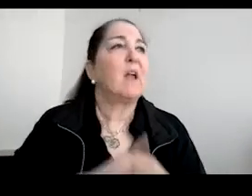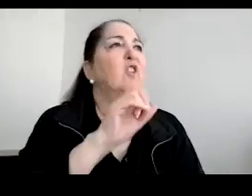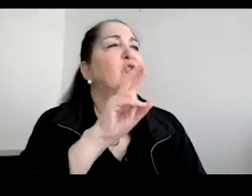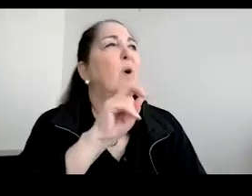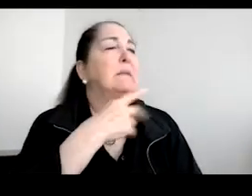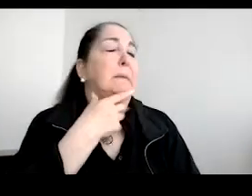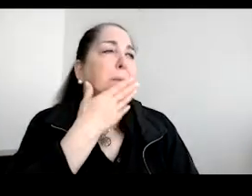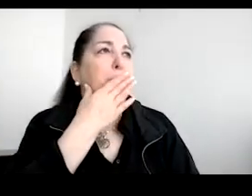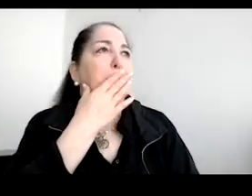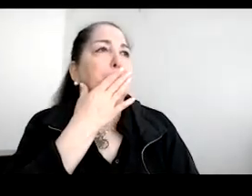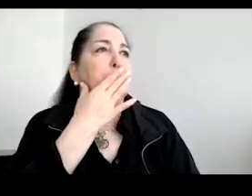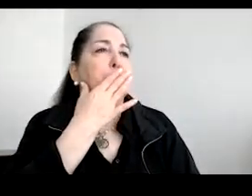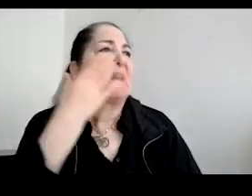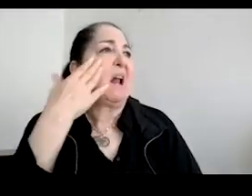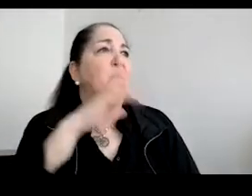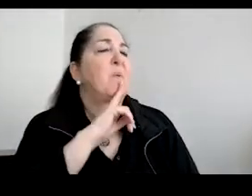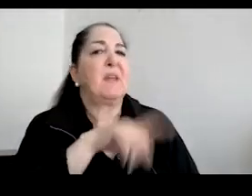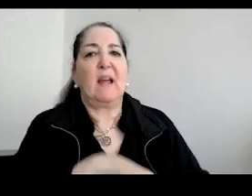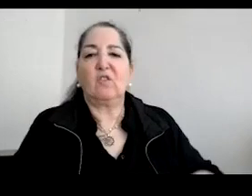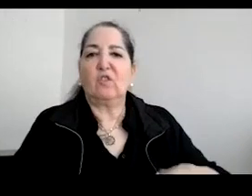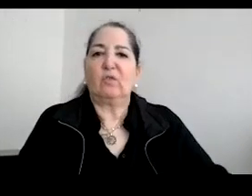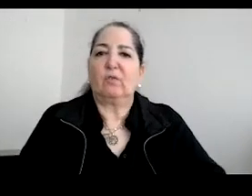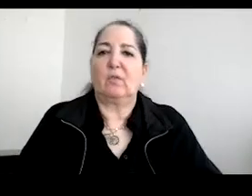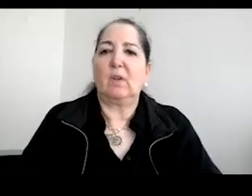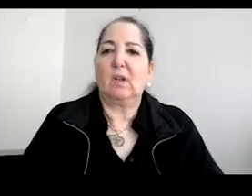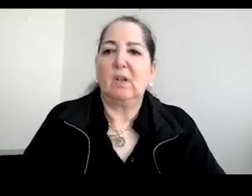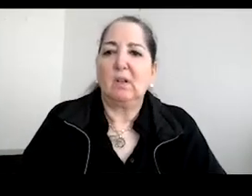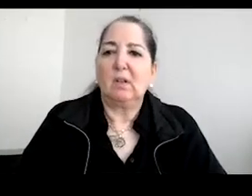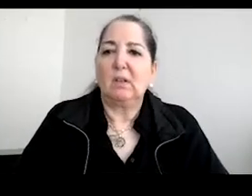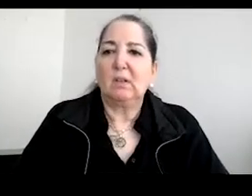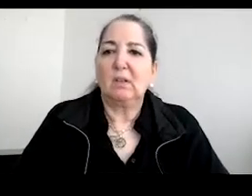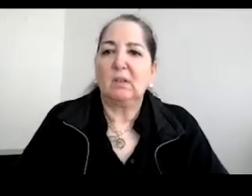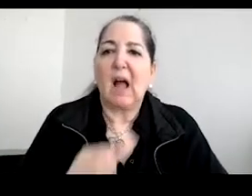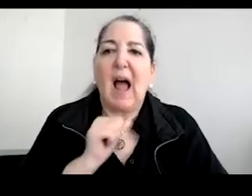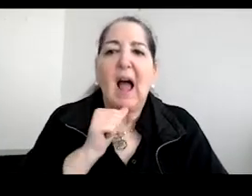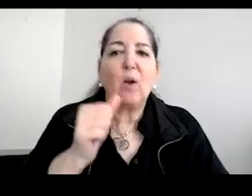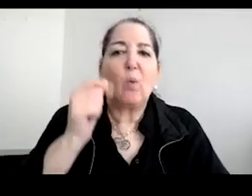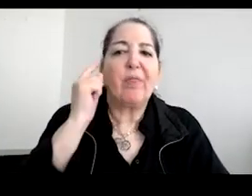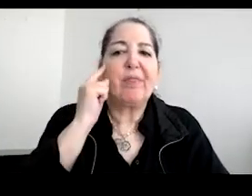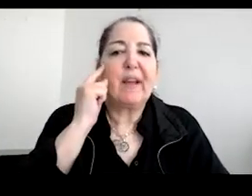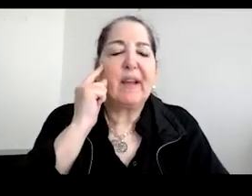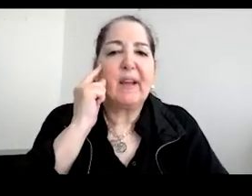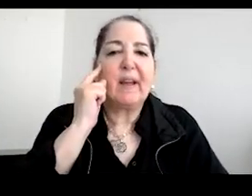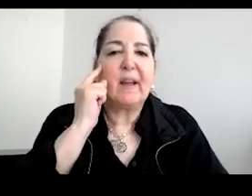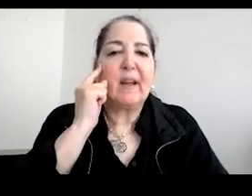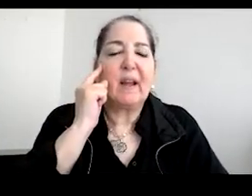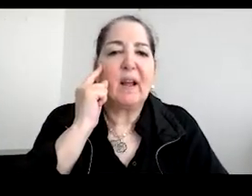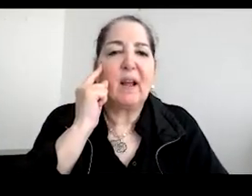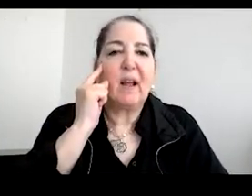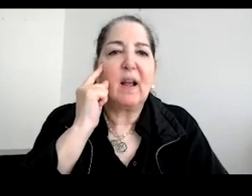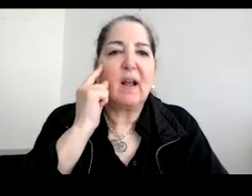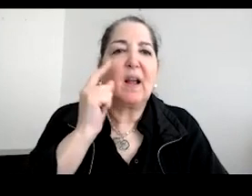So I don't know the answer to that question. I don't believe it's the case that the UI system